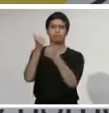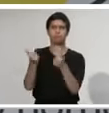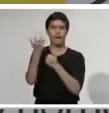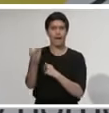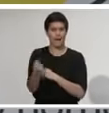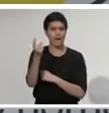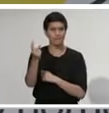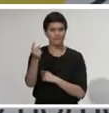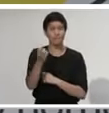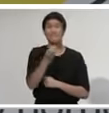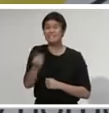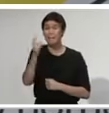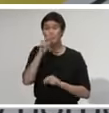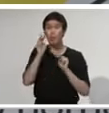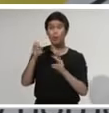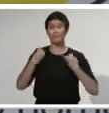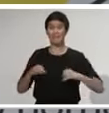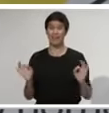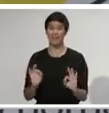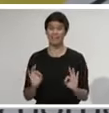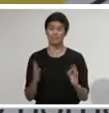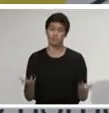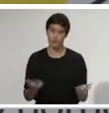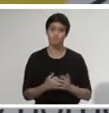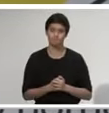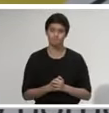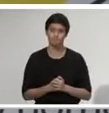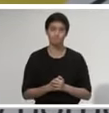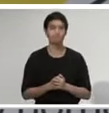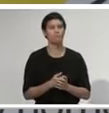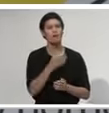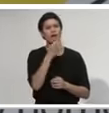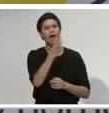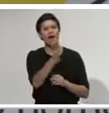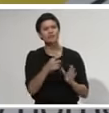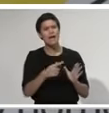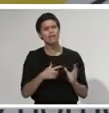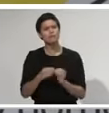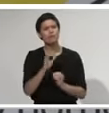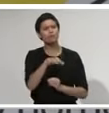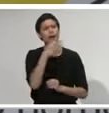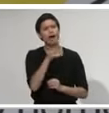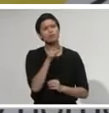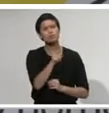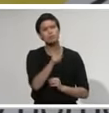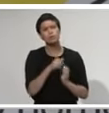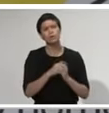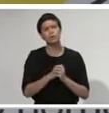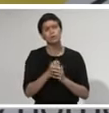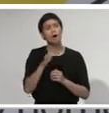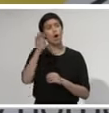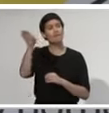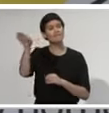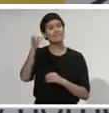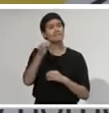...provide their symptoms. Prime Minister, can I clarify a few things under level 3? Dr Bloomfield, what do you make of suggestions by some leaders overseas